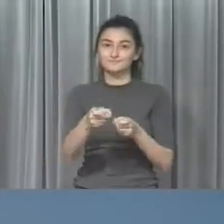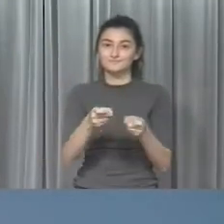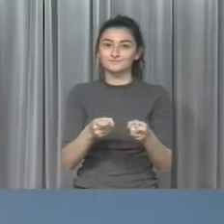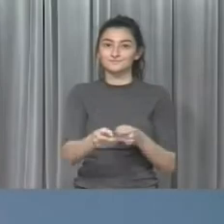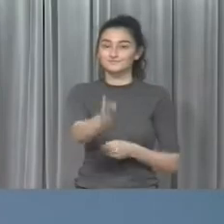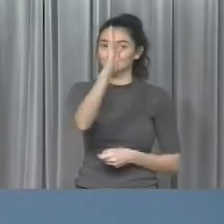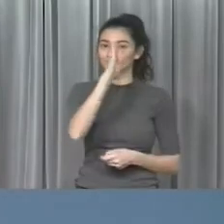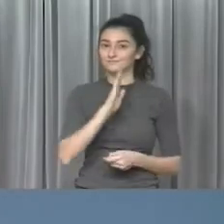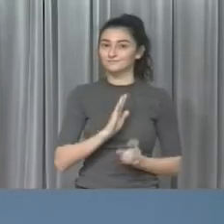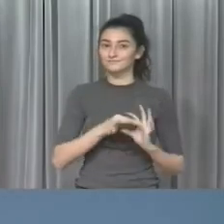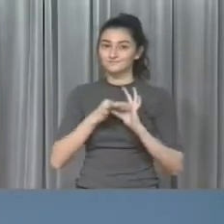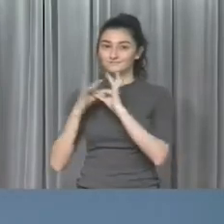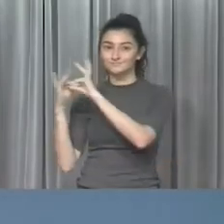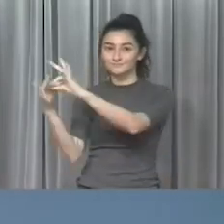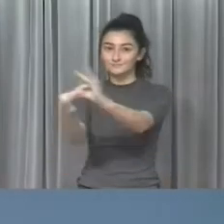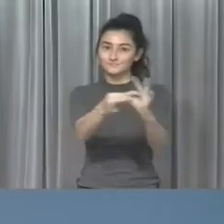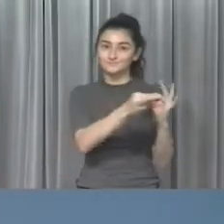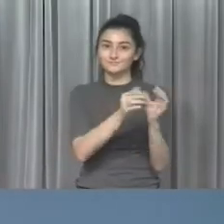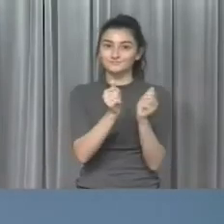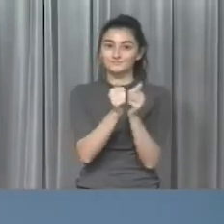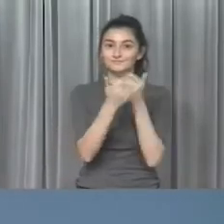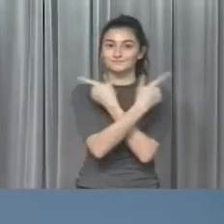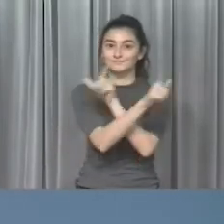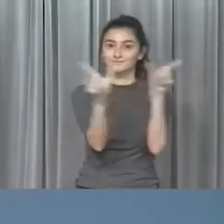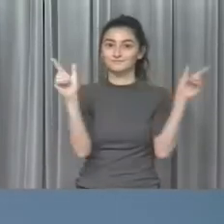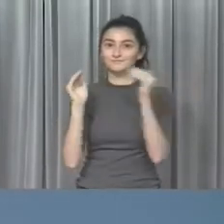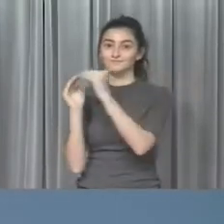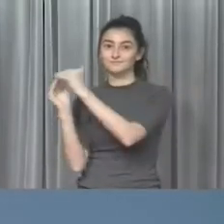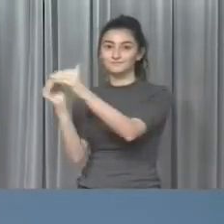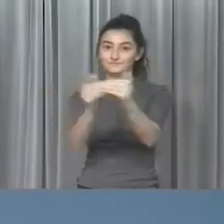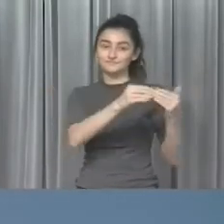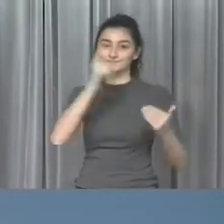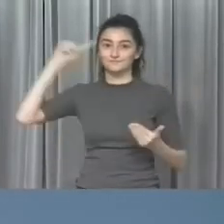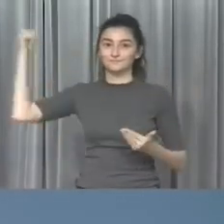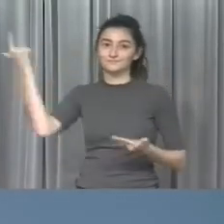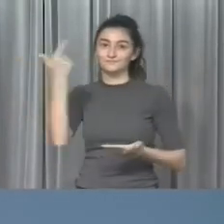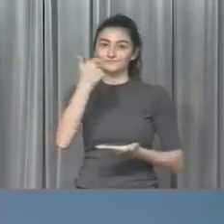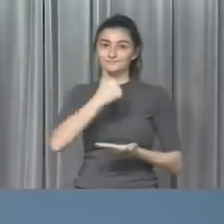under God, indivisible, with liberty and justice for all.